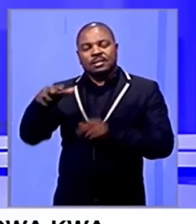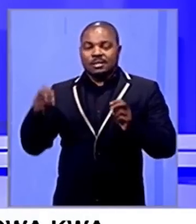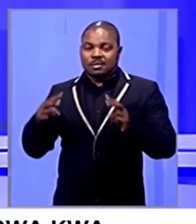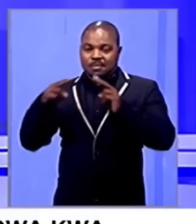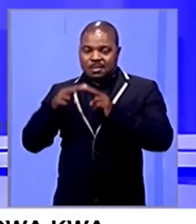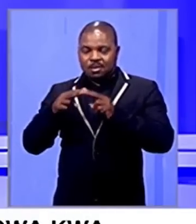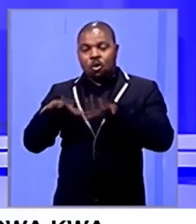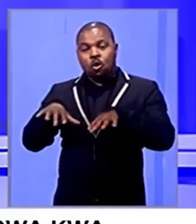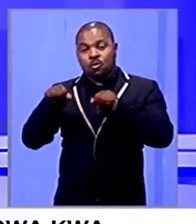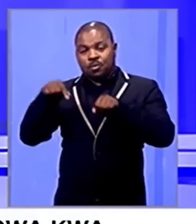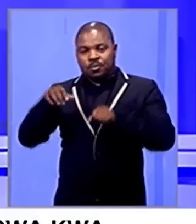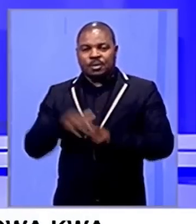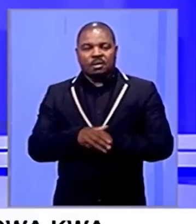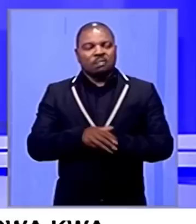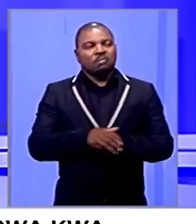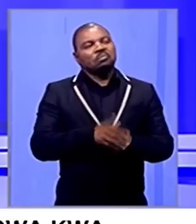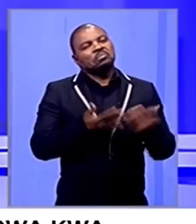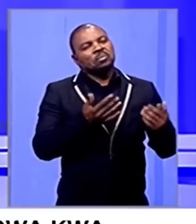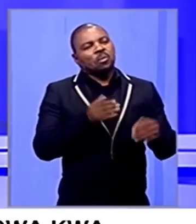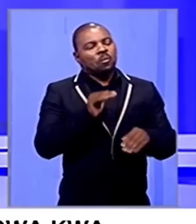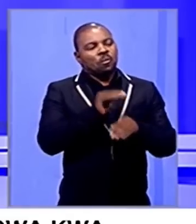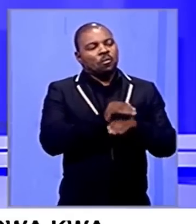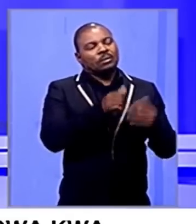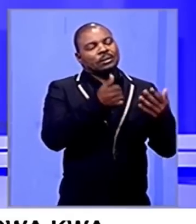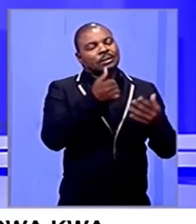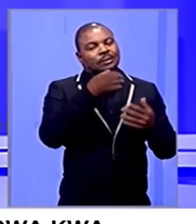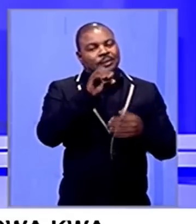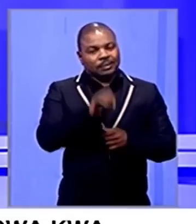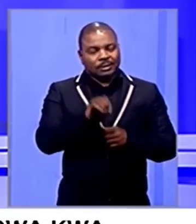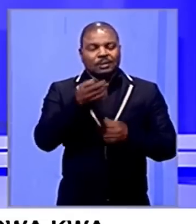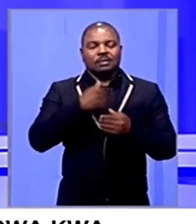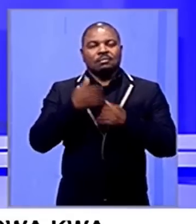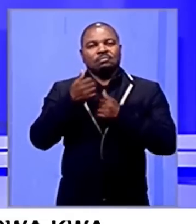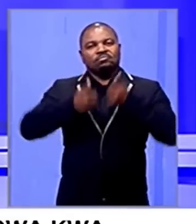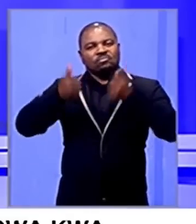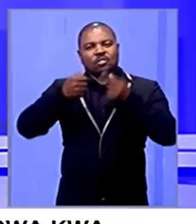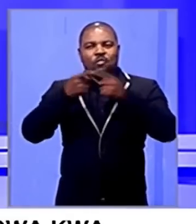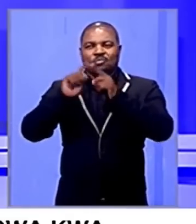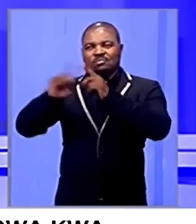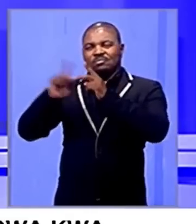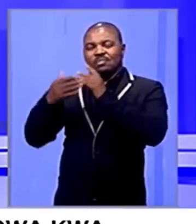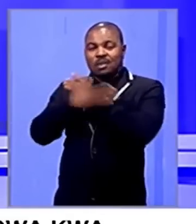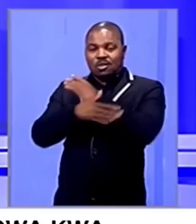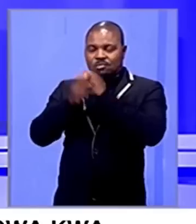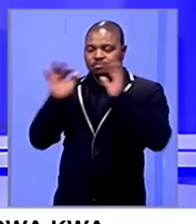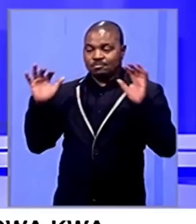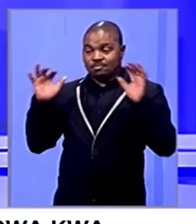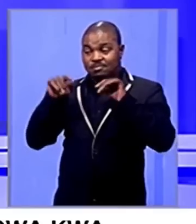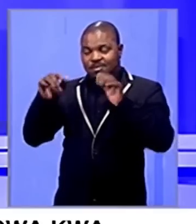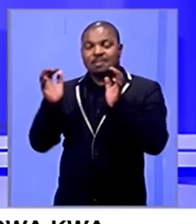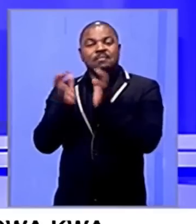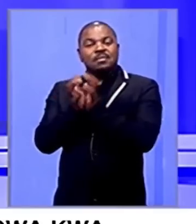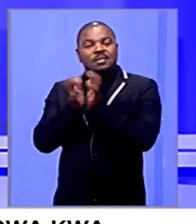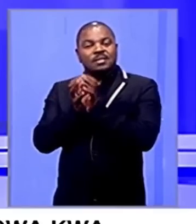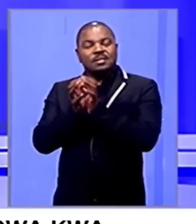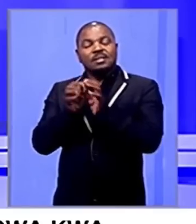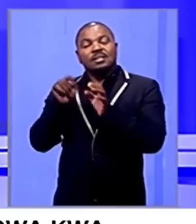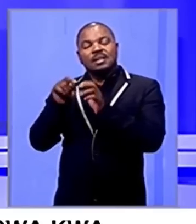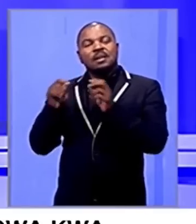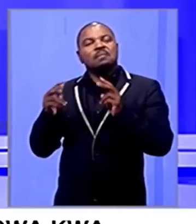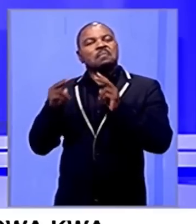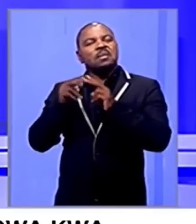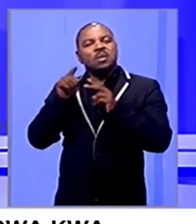BRICS. Baeteledipele ba feta 60 go tswa kwa dinageng tse di farologaneng ba solofetse go tsena kokwano eno e e